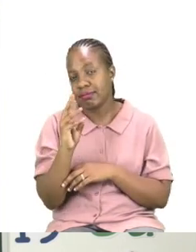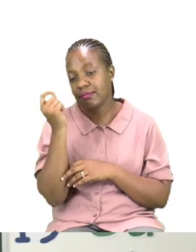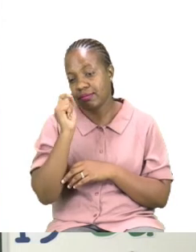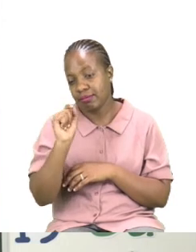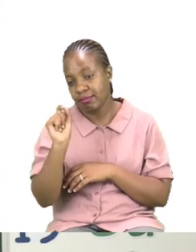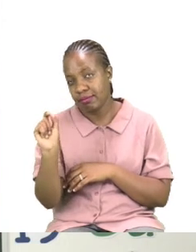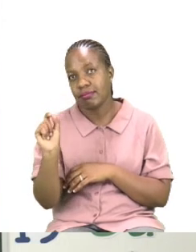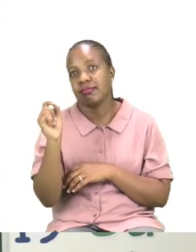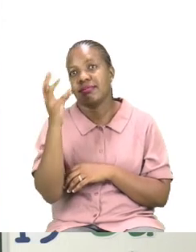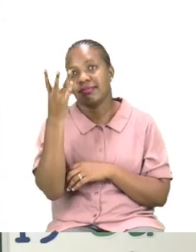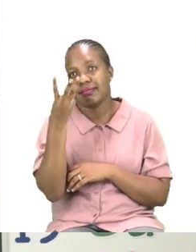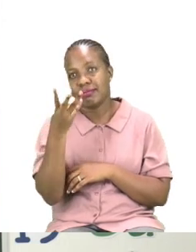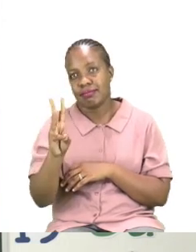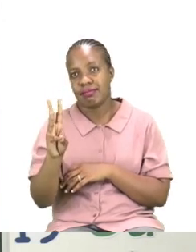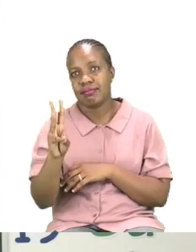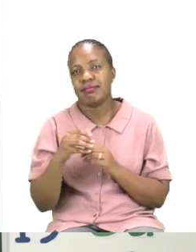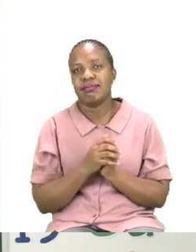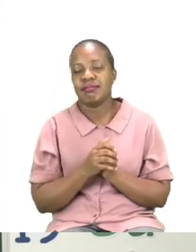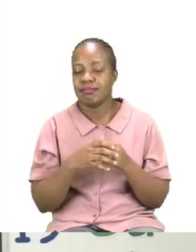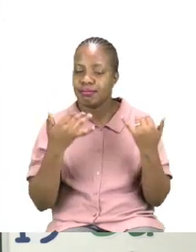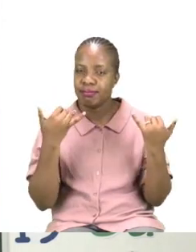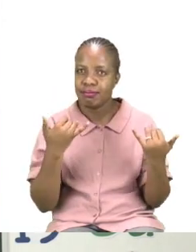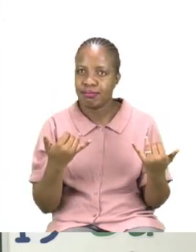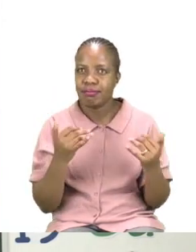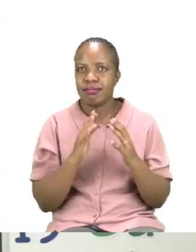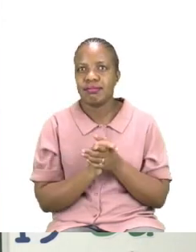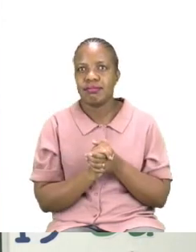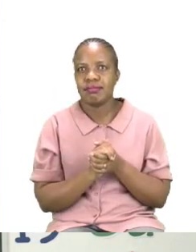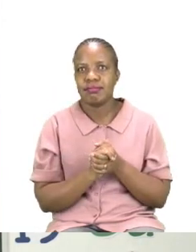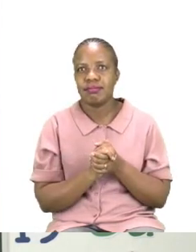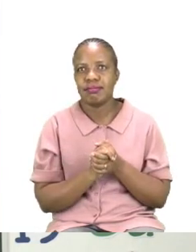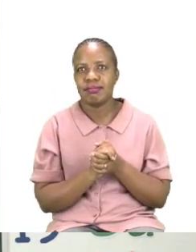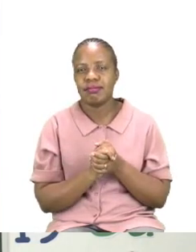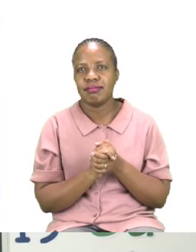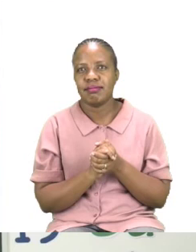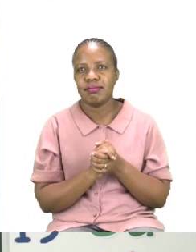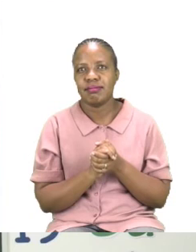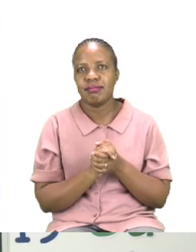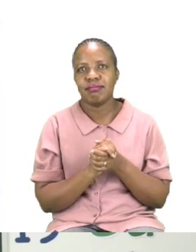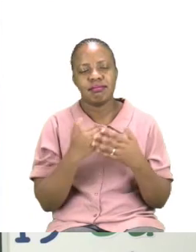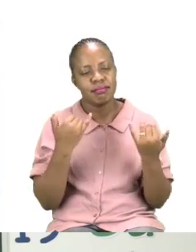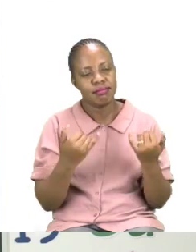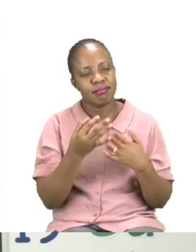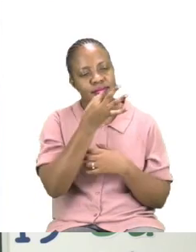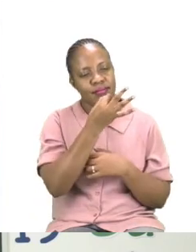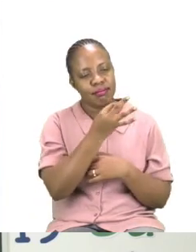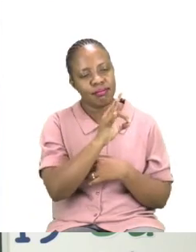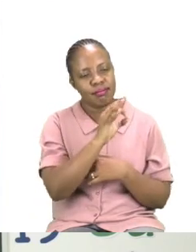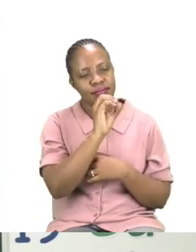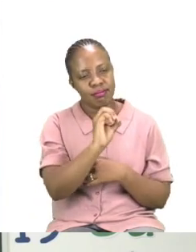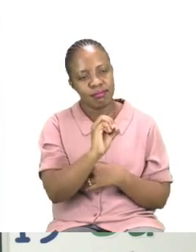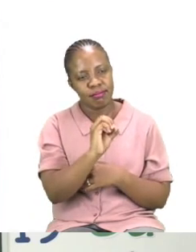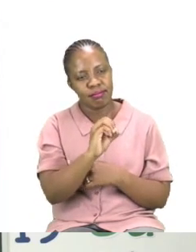write our 6 here. Now our sum says 90 plus